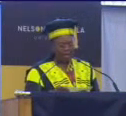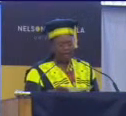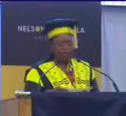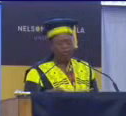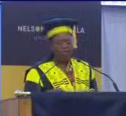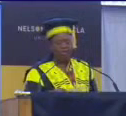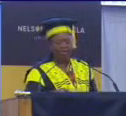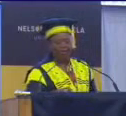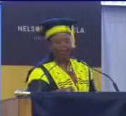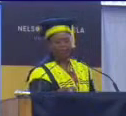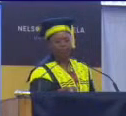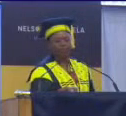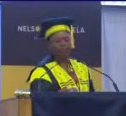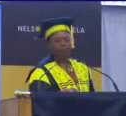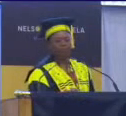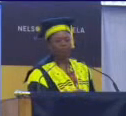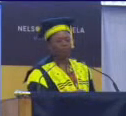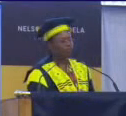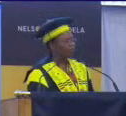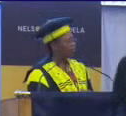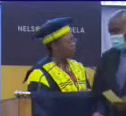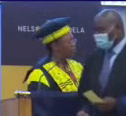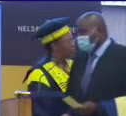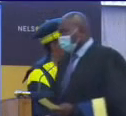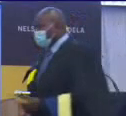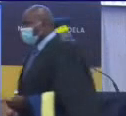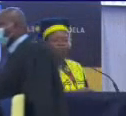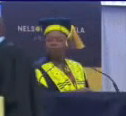Solulele Nyusile.